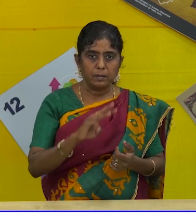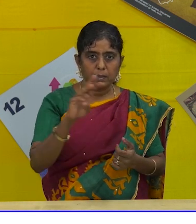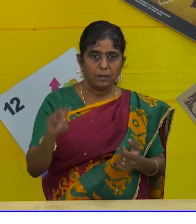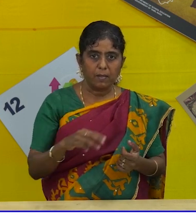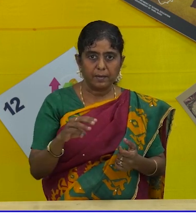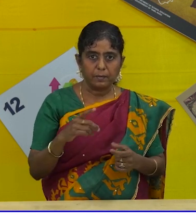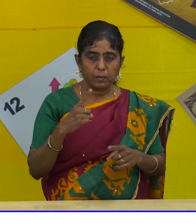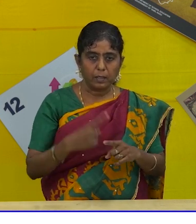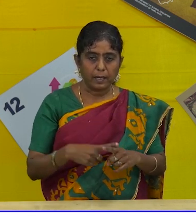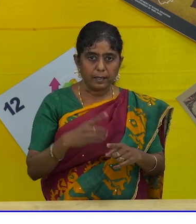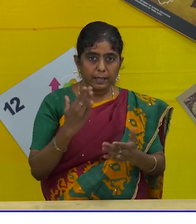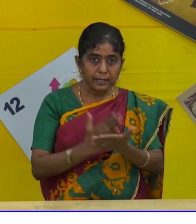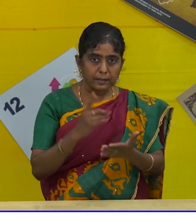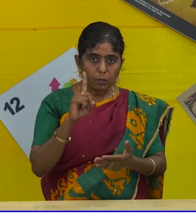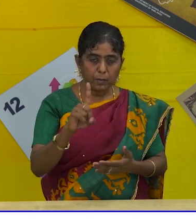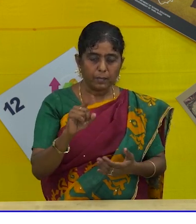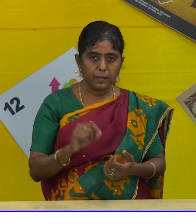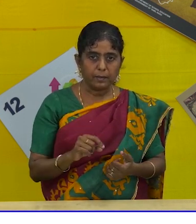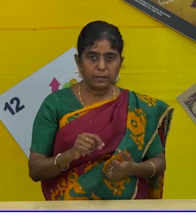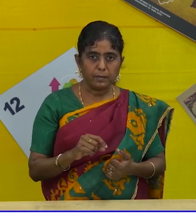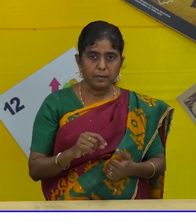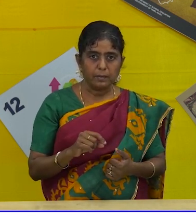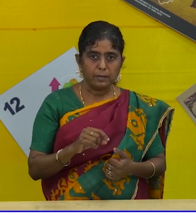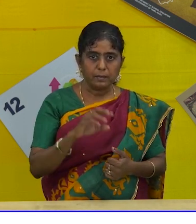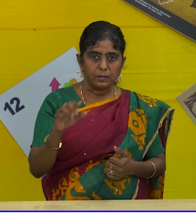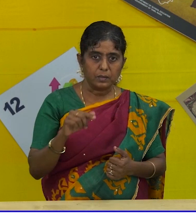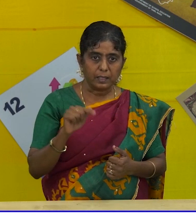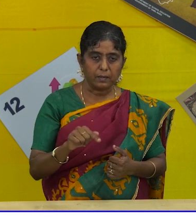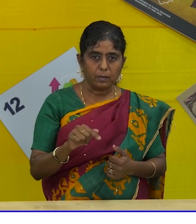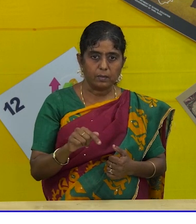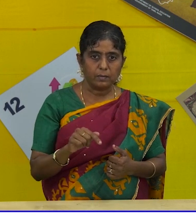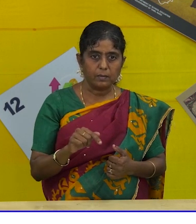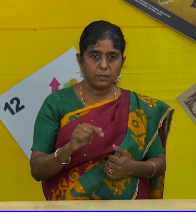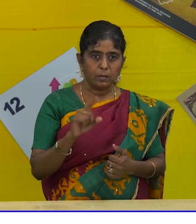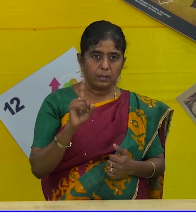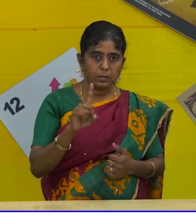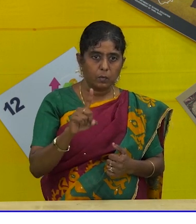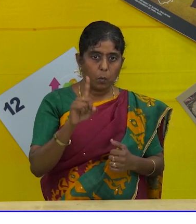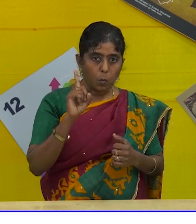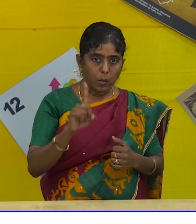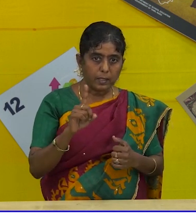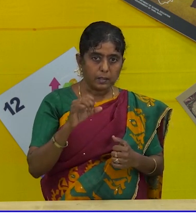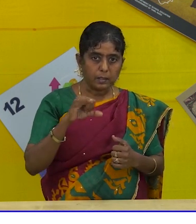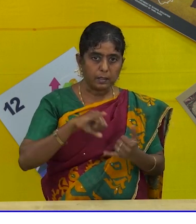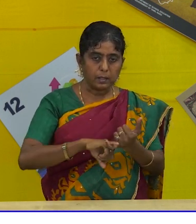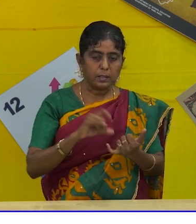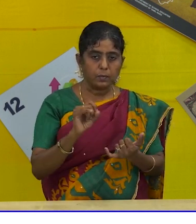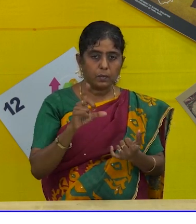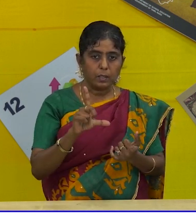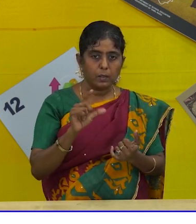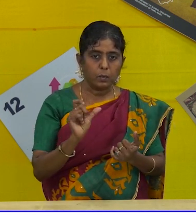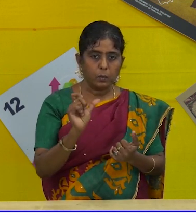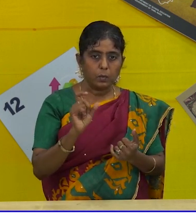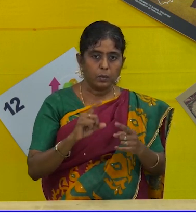Those three planes intersected at only one point. That system should have only one solutions. That you will look